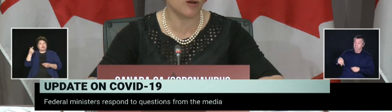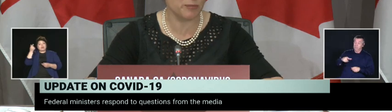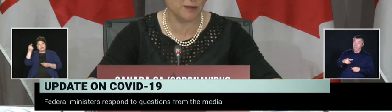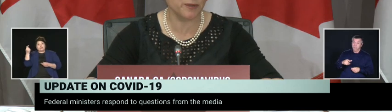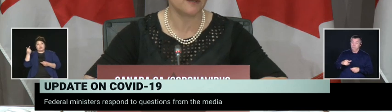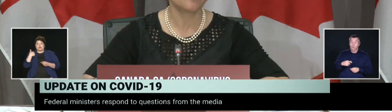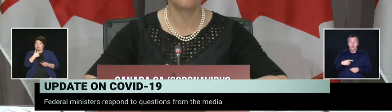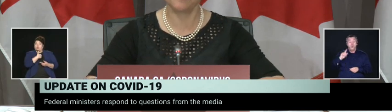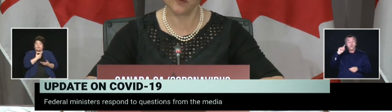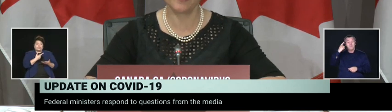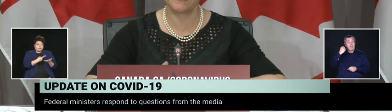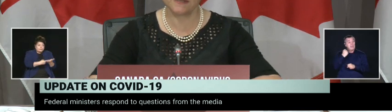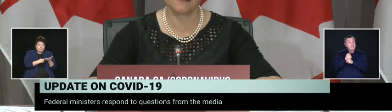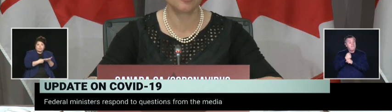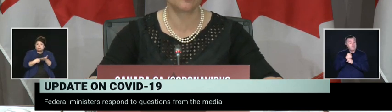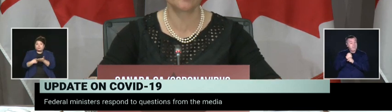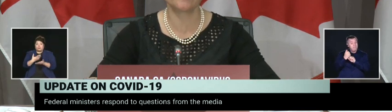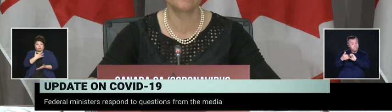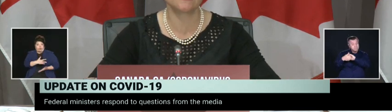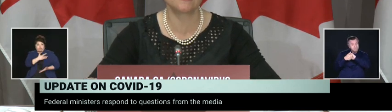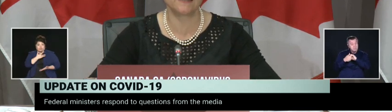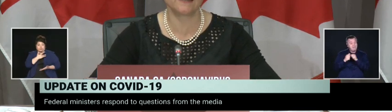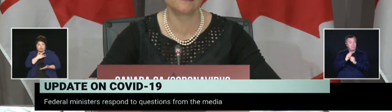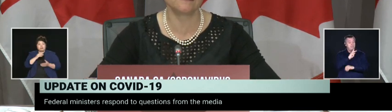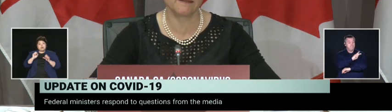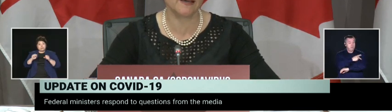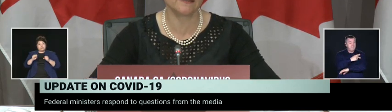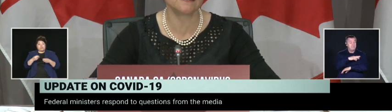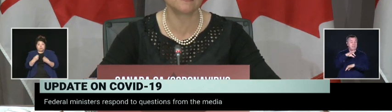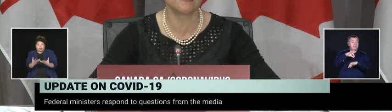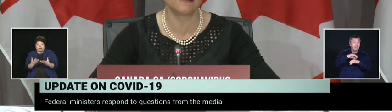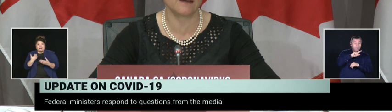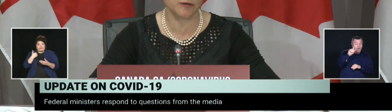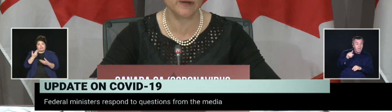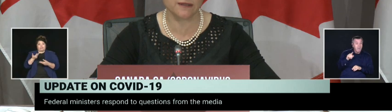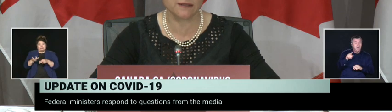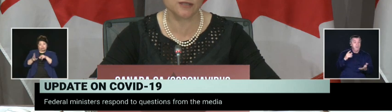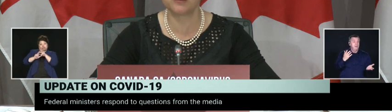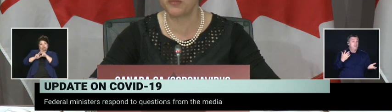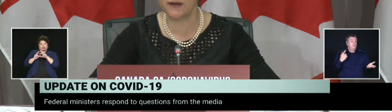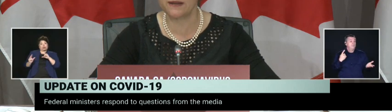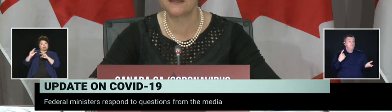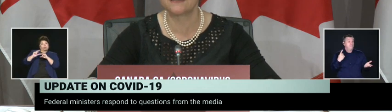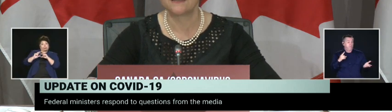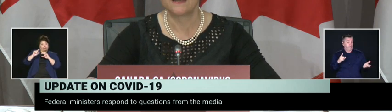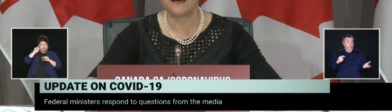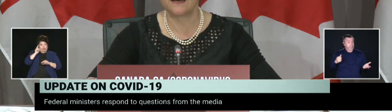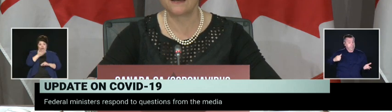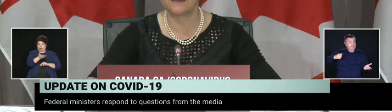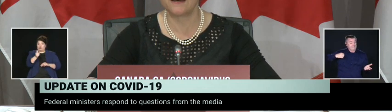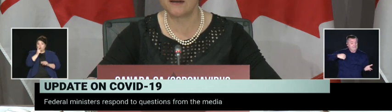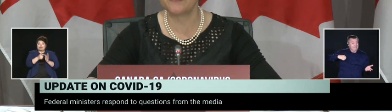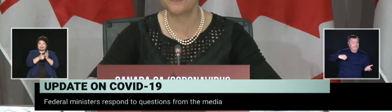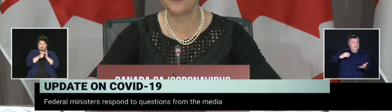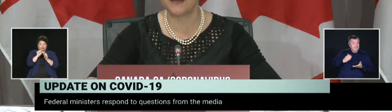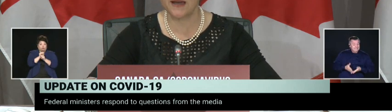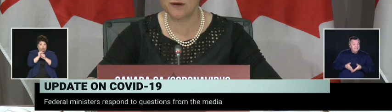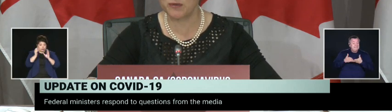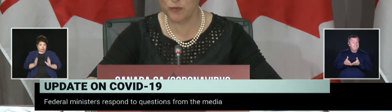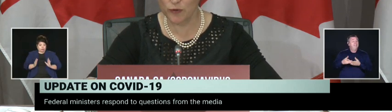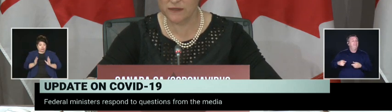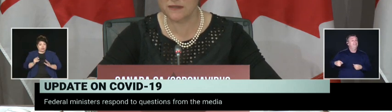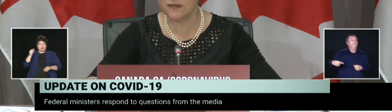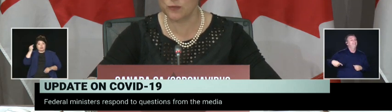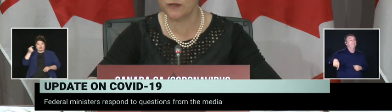a top-up for essential workers, and that is a recognition by us of